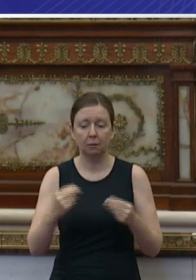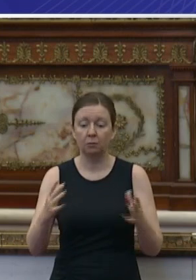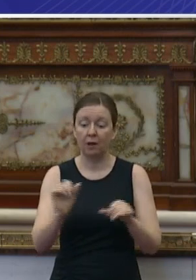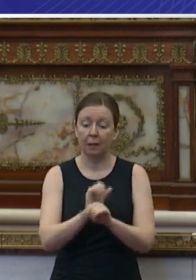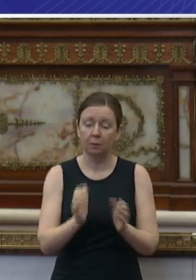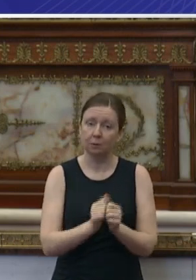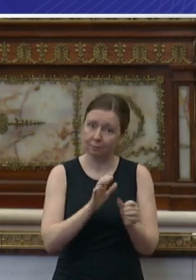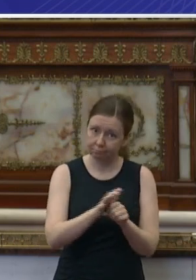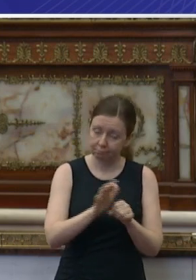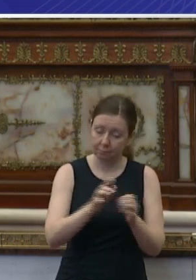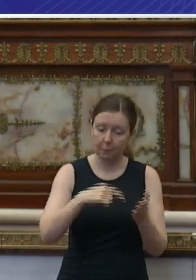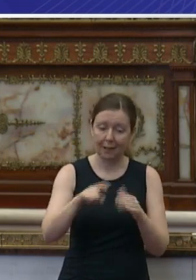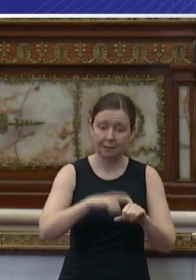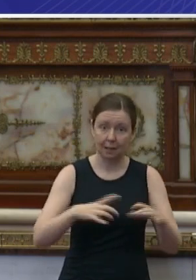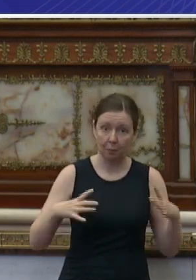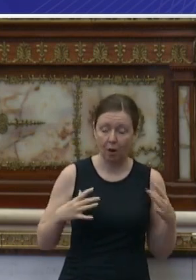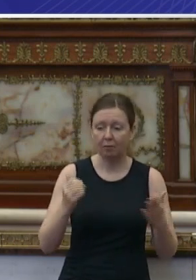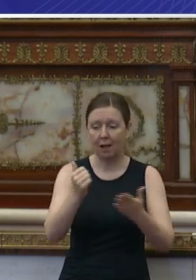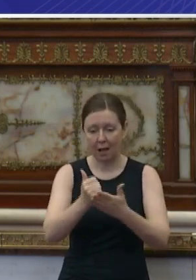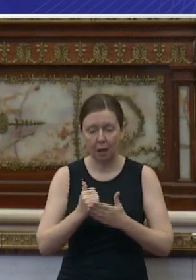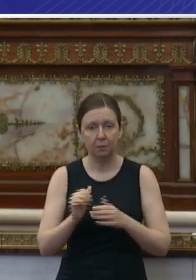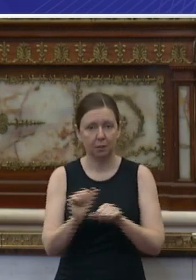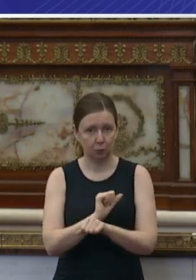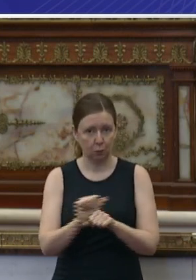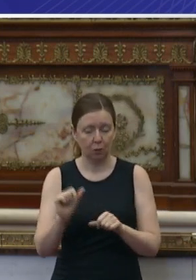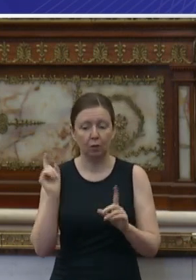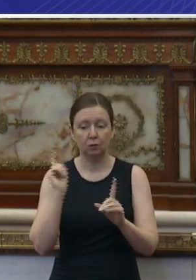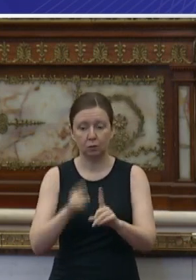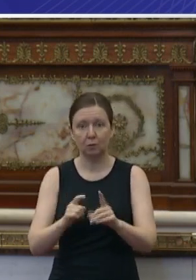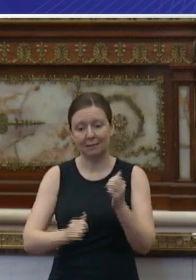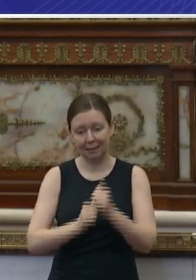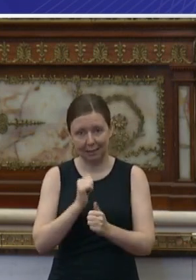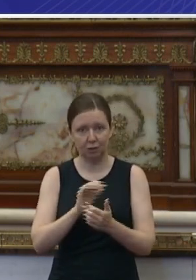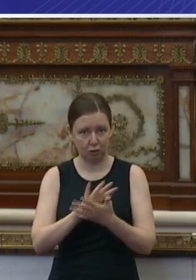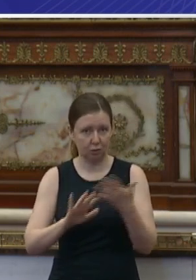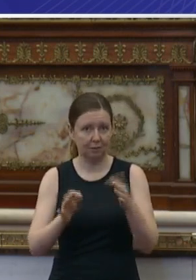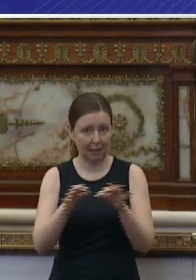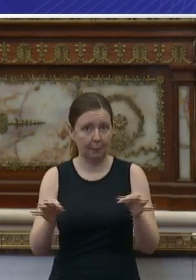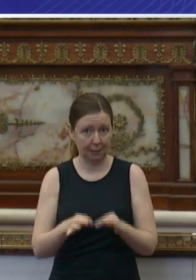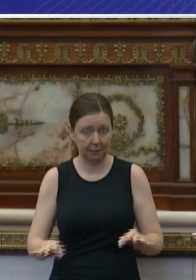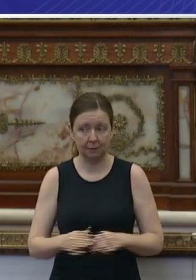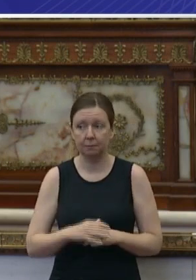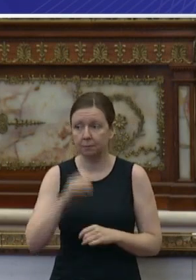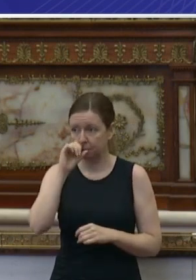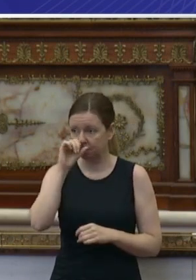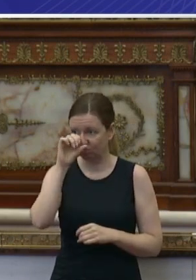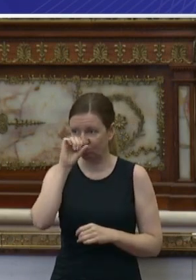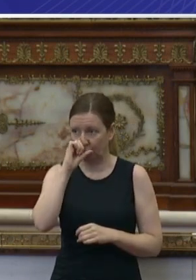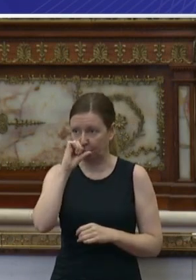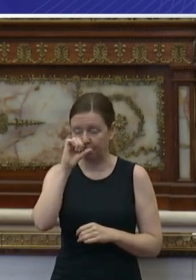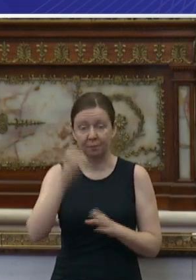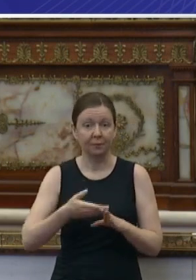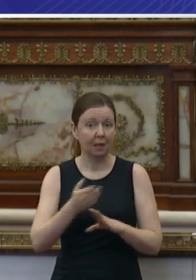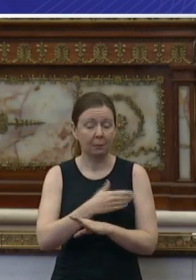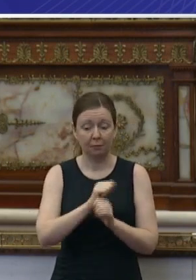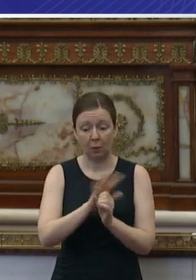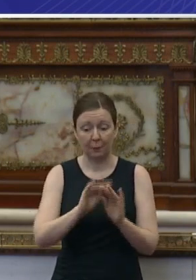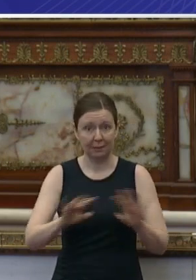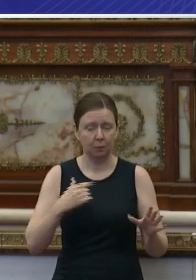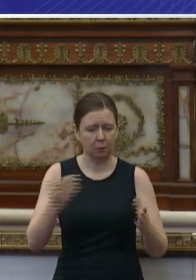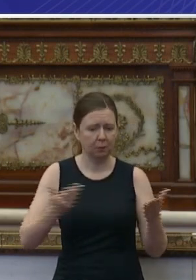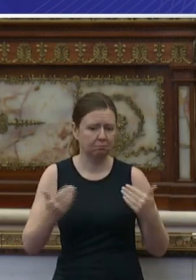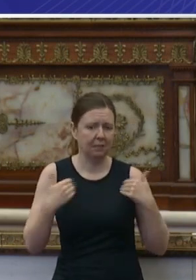with adequate paid time off helps us work towards each one of those statements. Before this pandemic, we would welcome anywhere